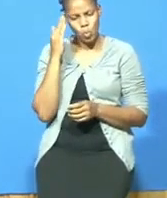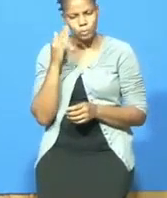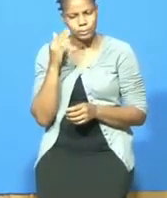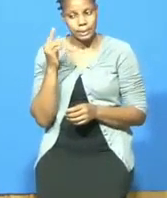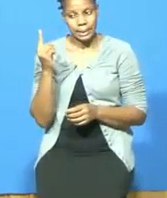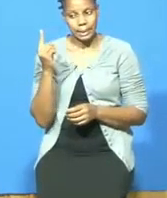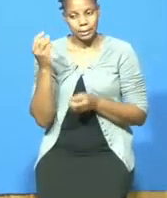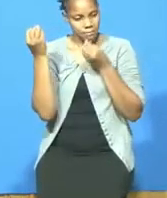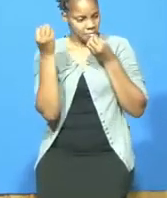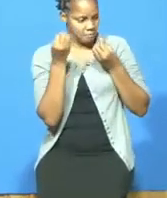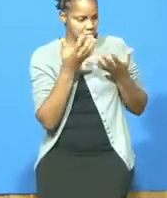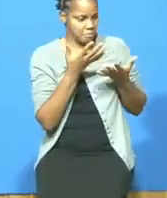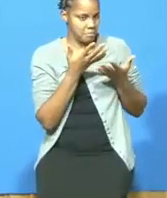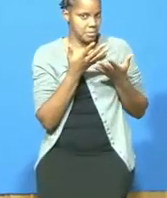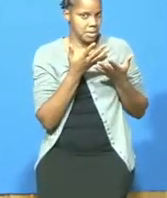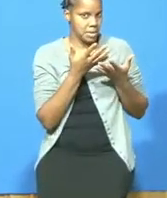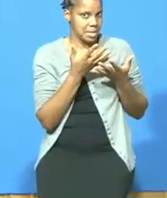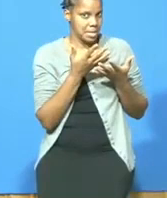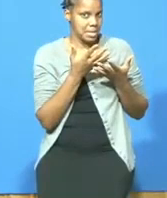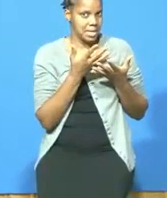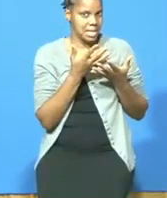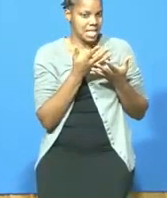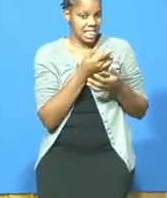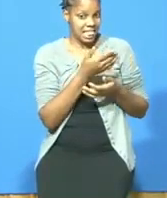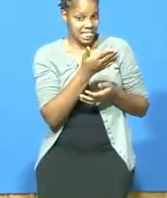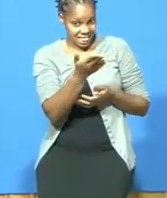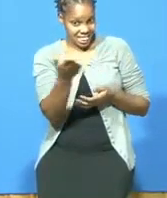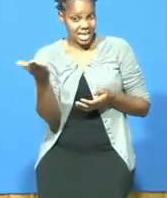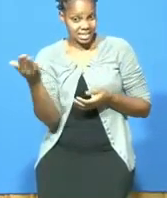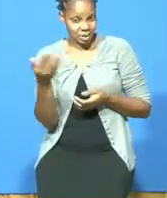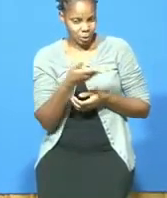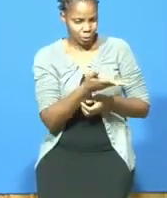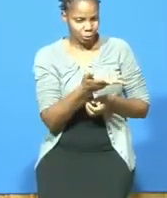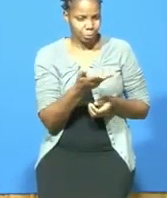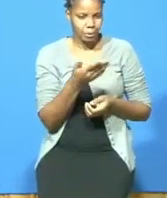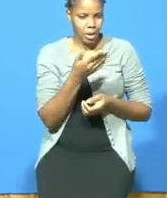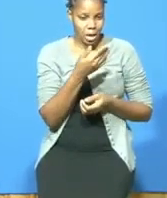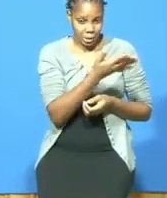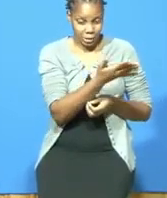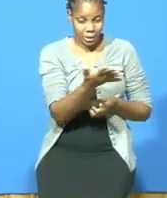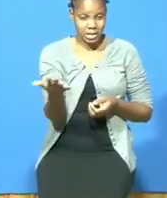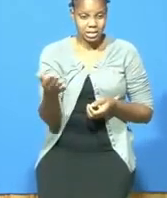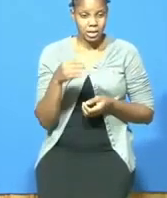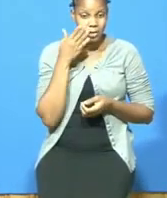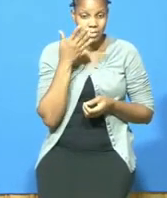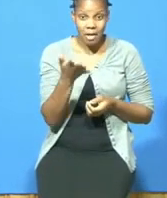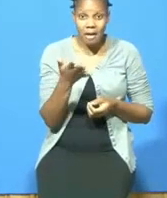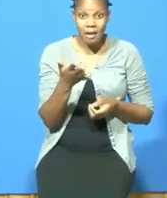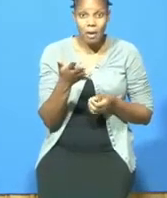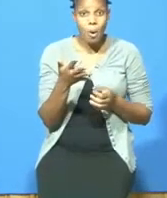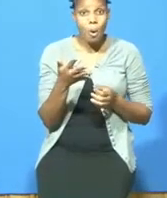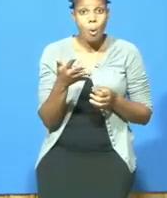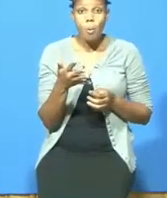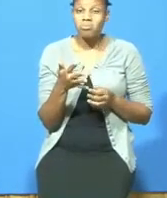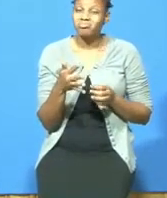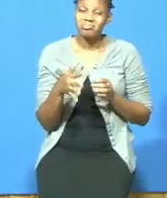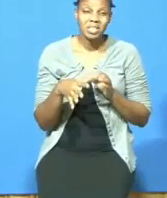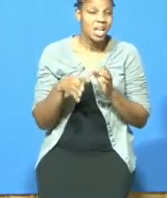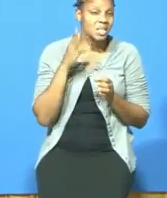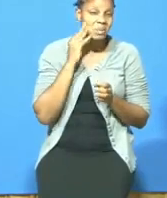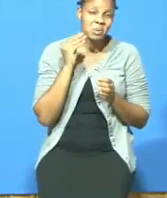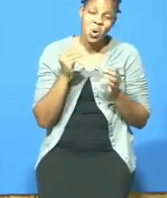me, oh hallelujah, "These are they who have come out of